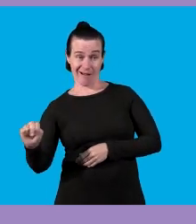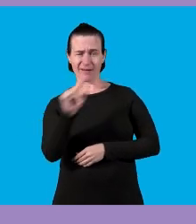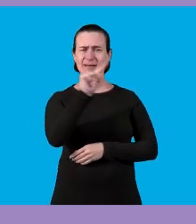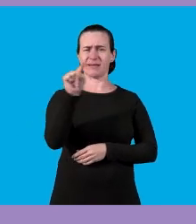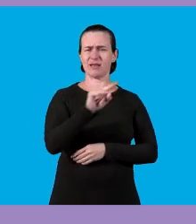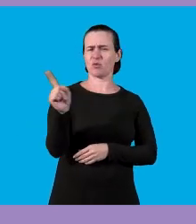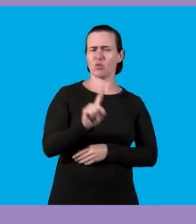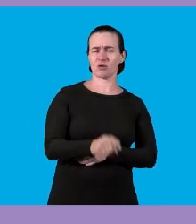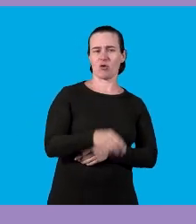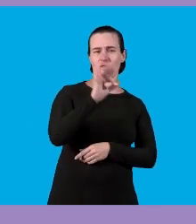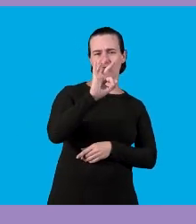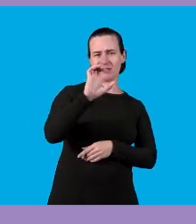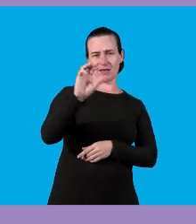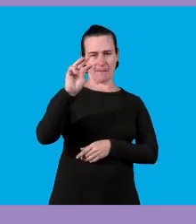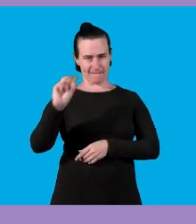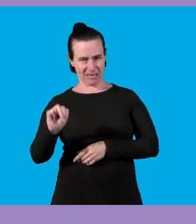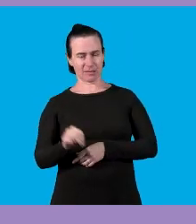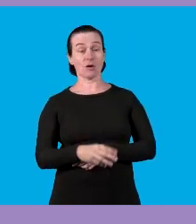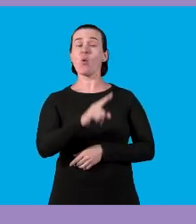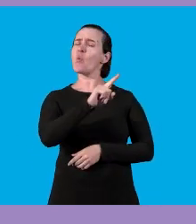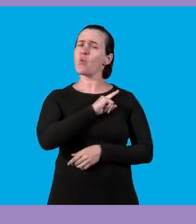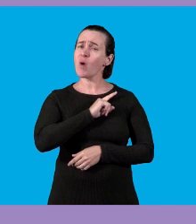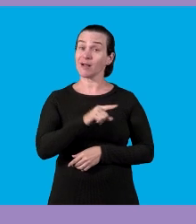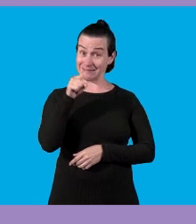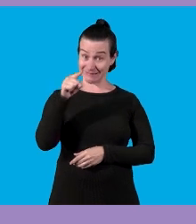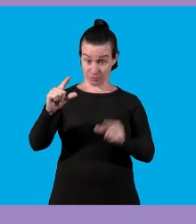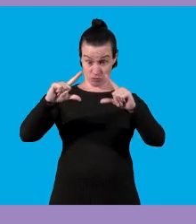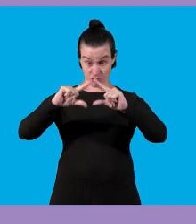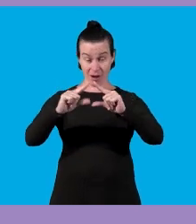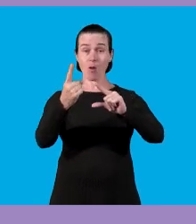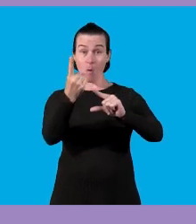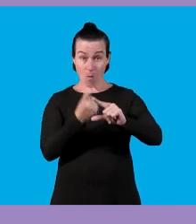centimeters. And the reason for that is it's an isosceles triangle.